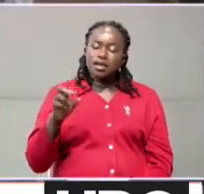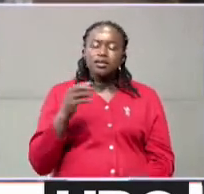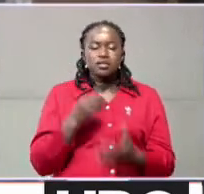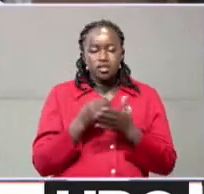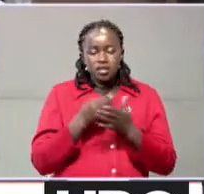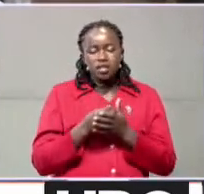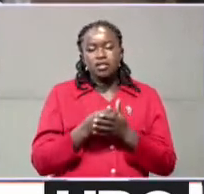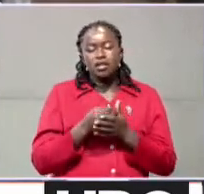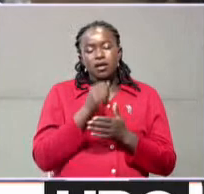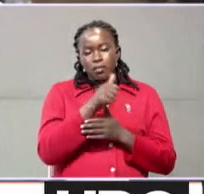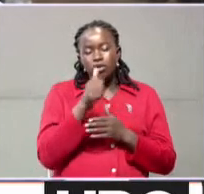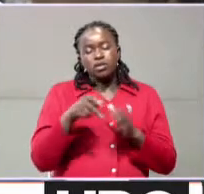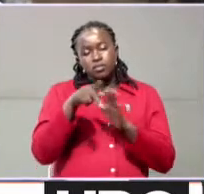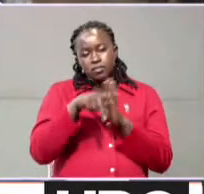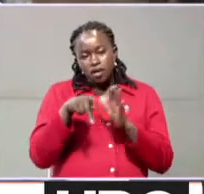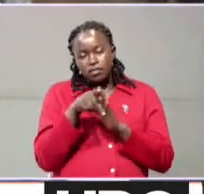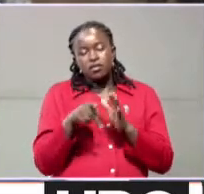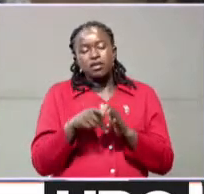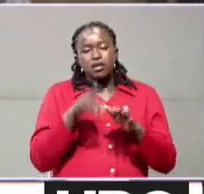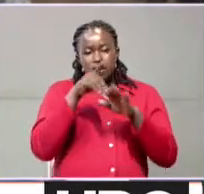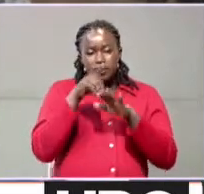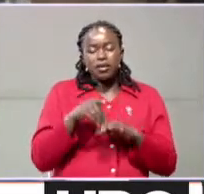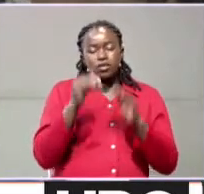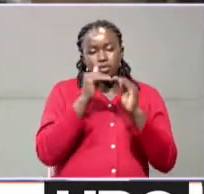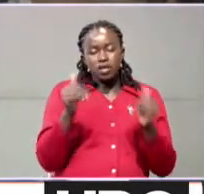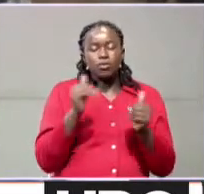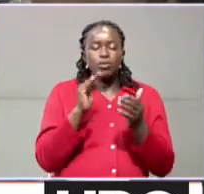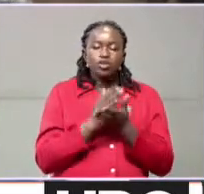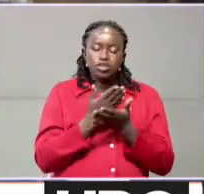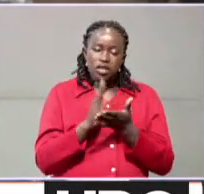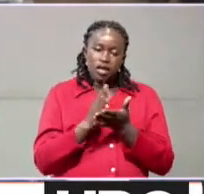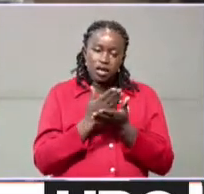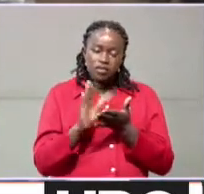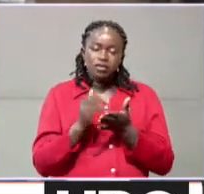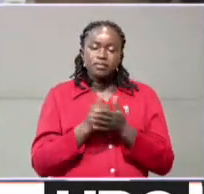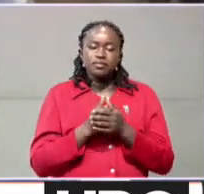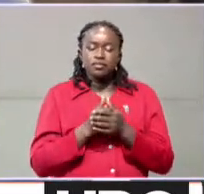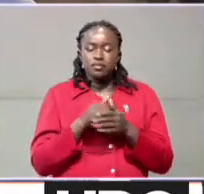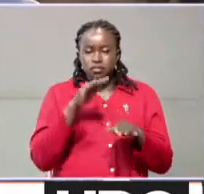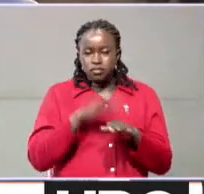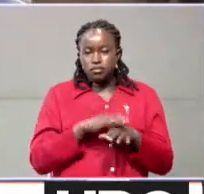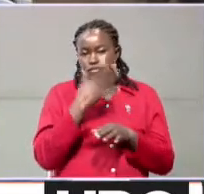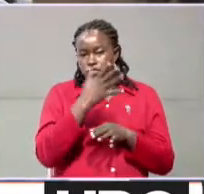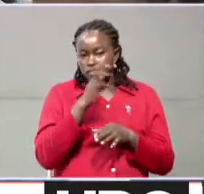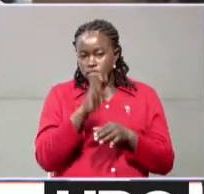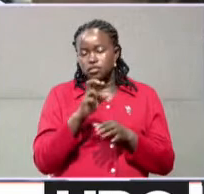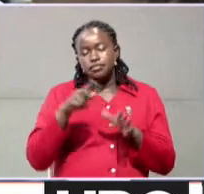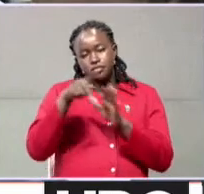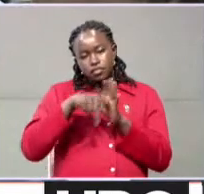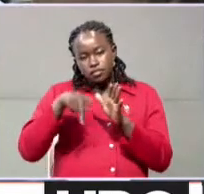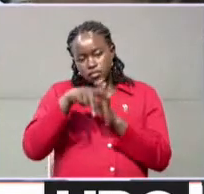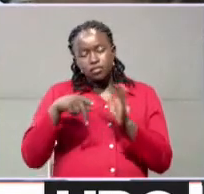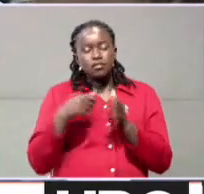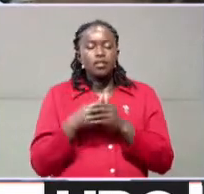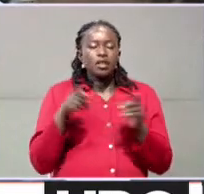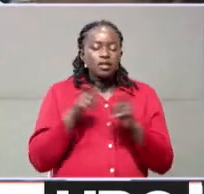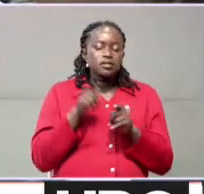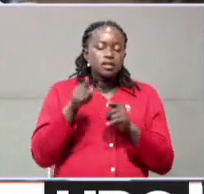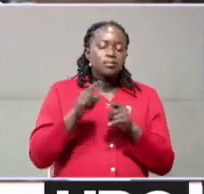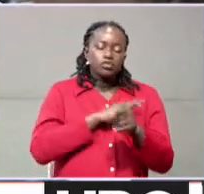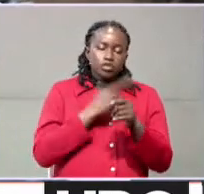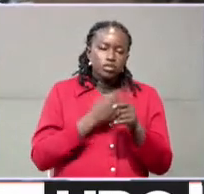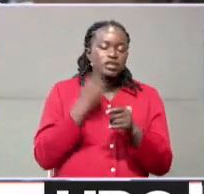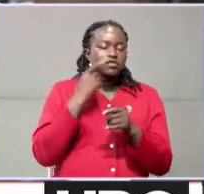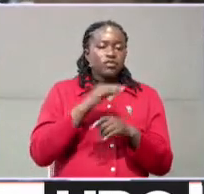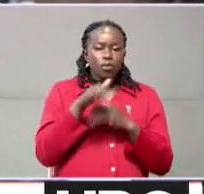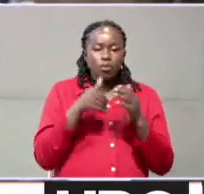paris based on the equal sharing on uh under 58 percent and these resources were for all